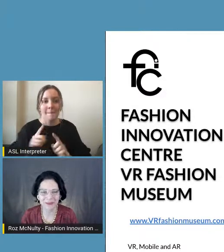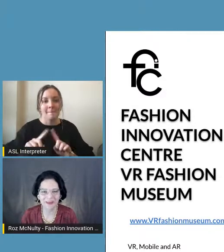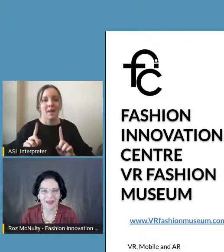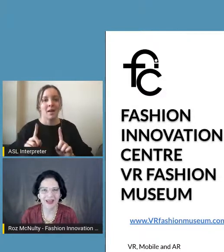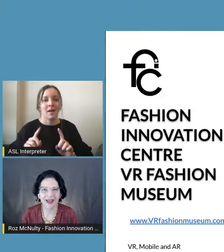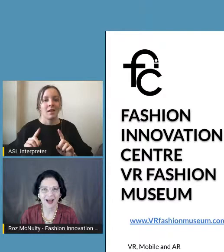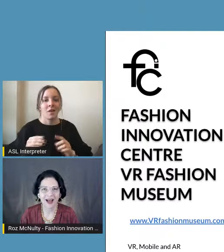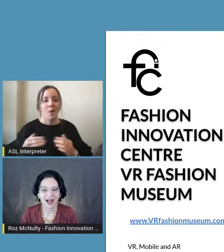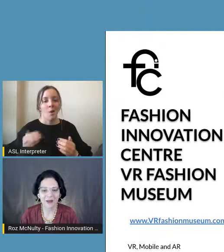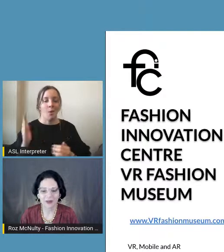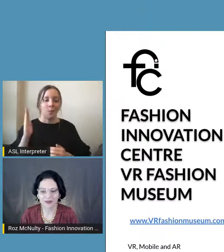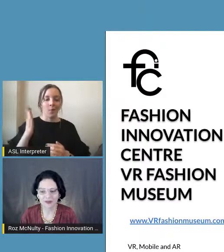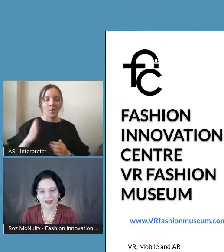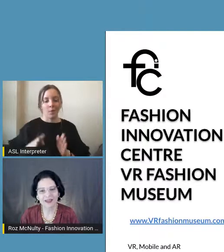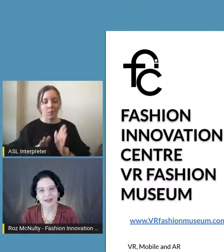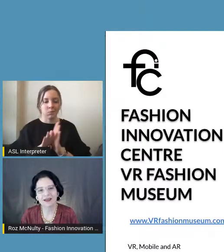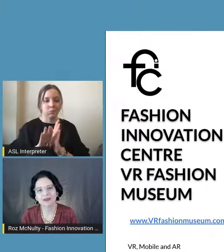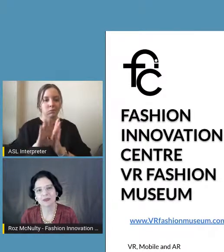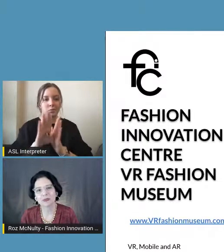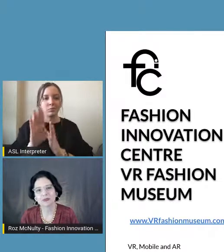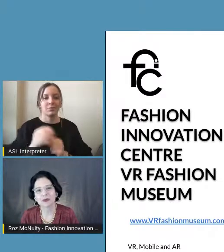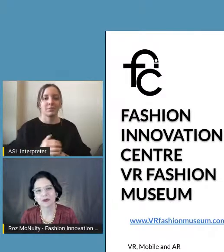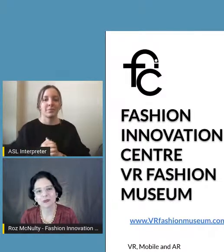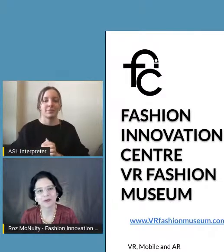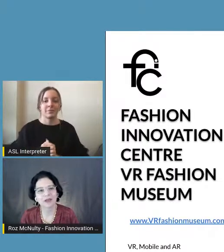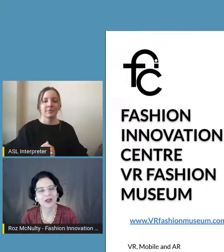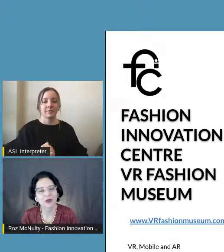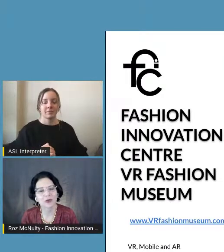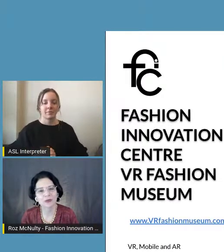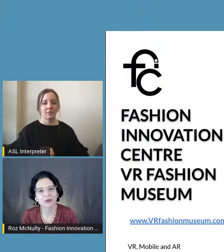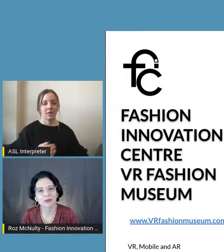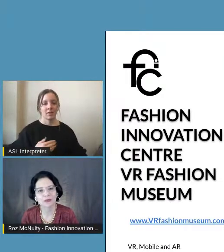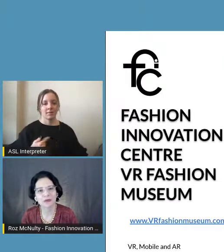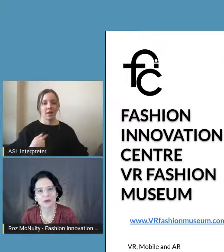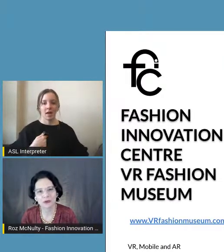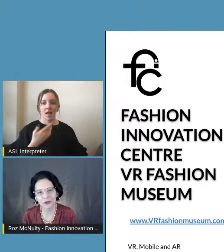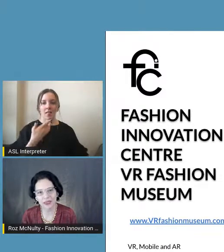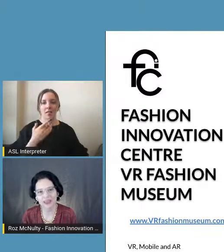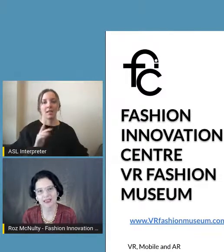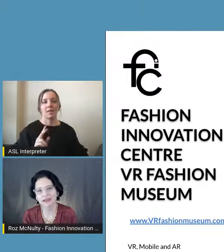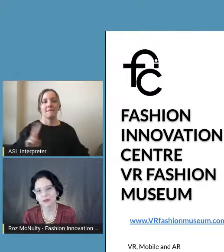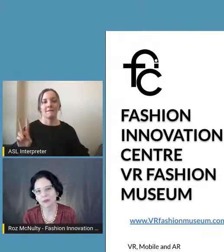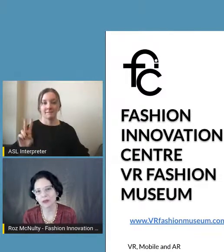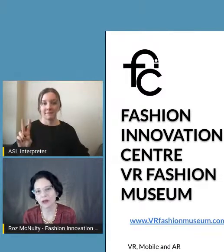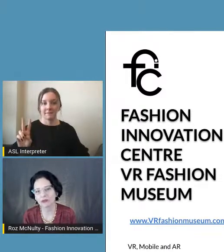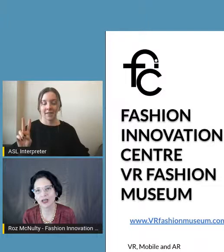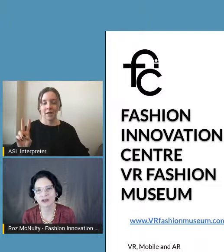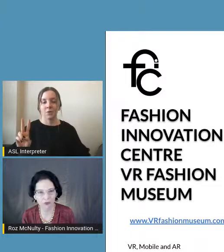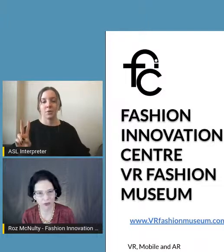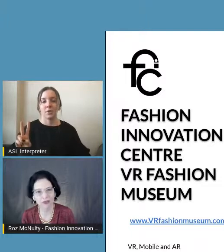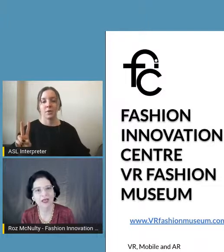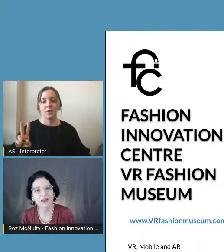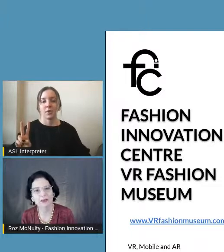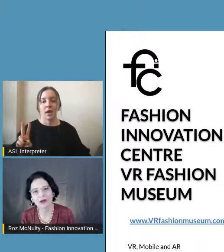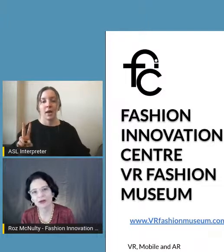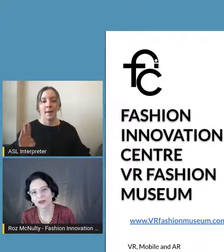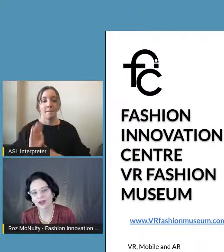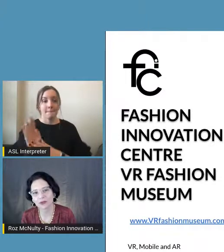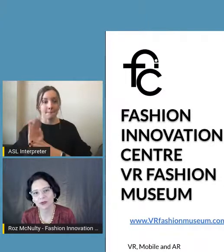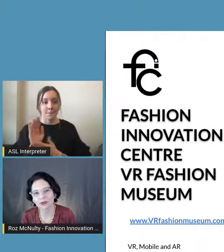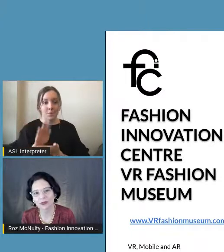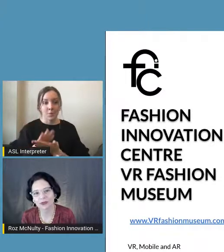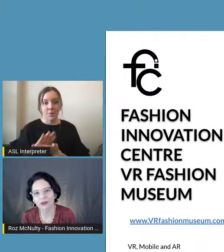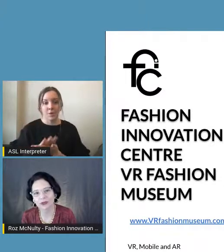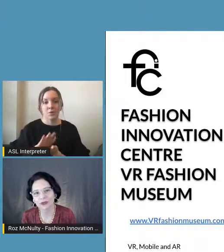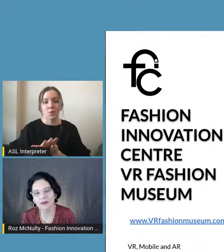experience. I was lucky enough to be approached by Vancouver Film School. They needed a project, a real life